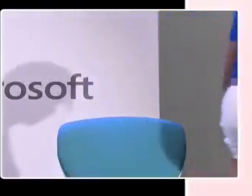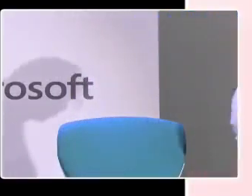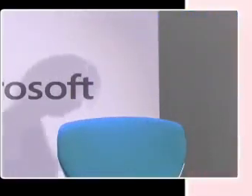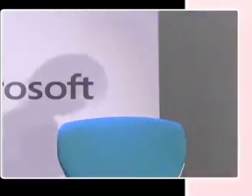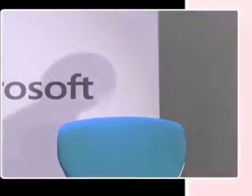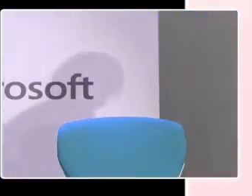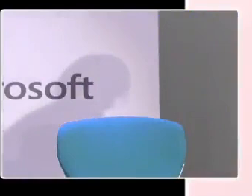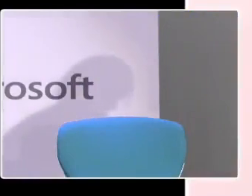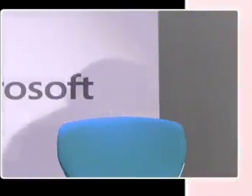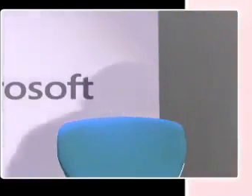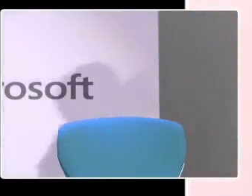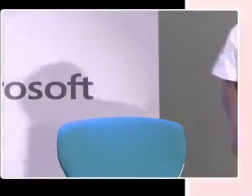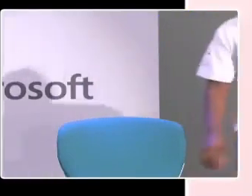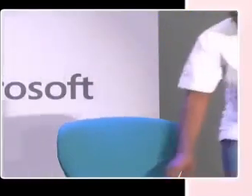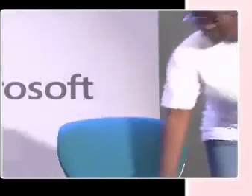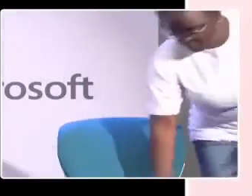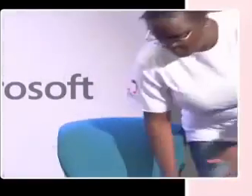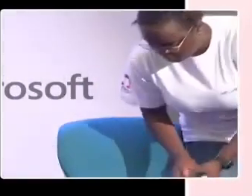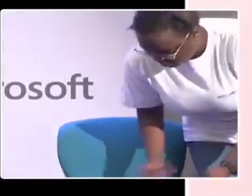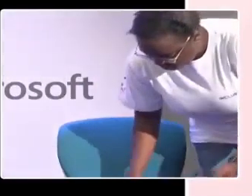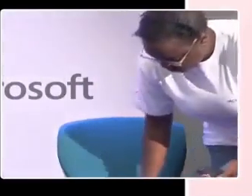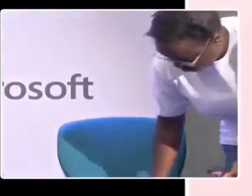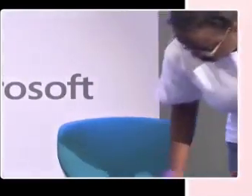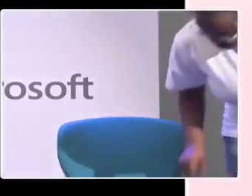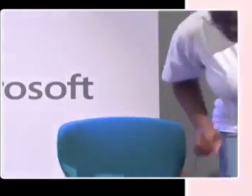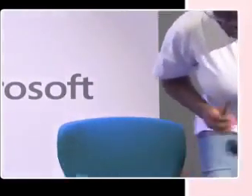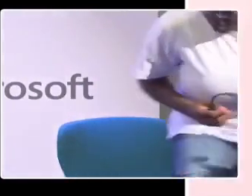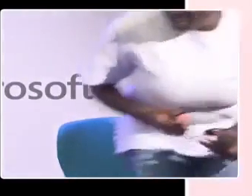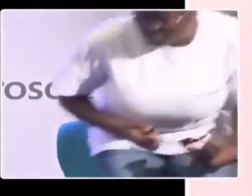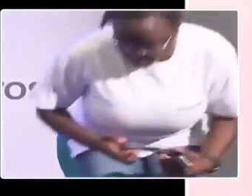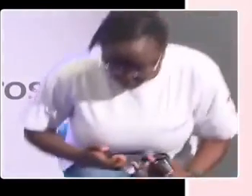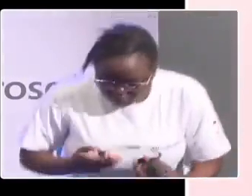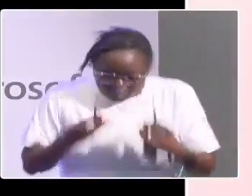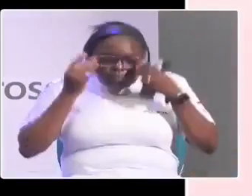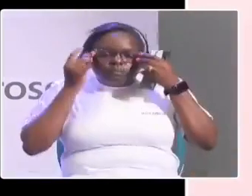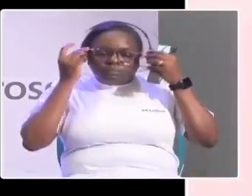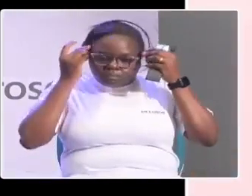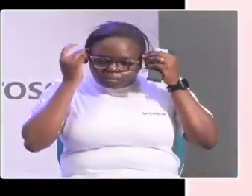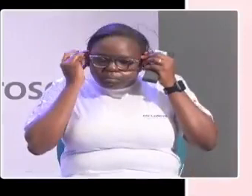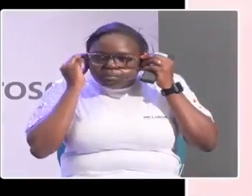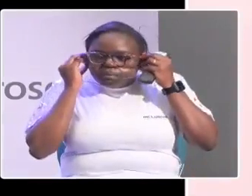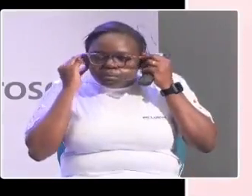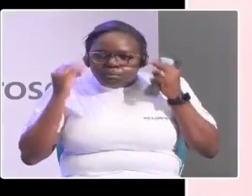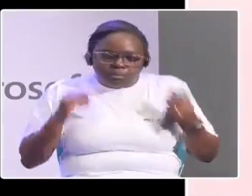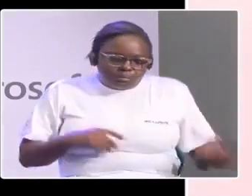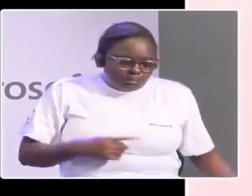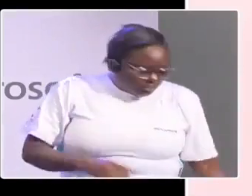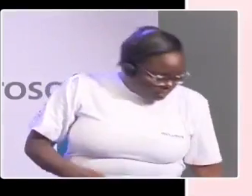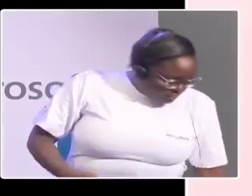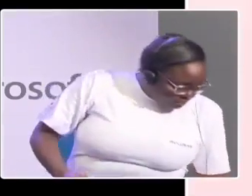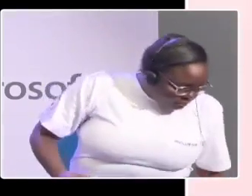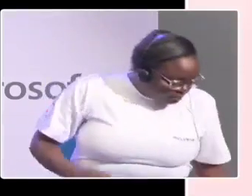give you more idea onto what you want to produce. So because they are the people who know the pain that they are